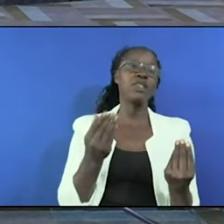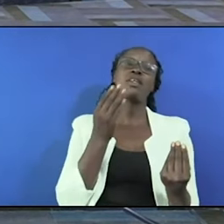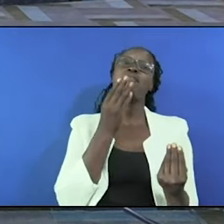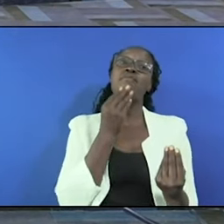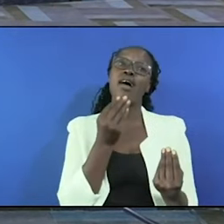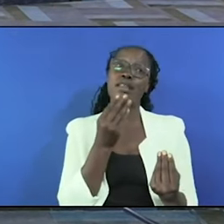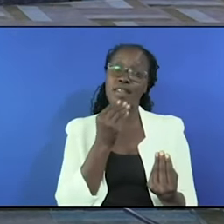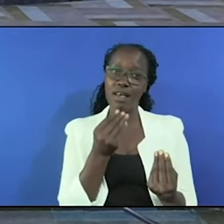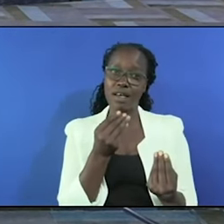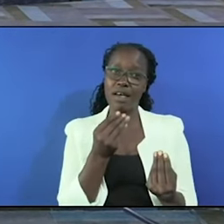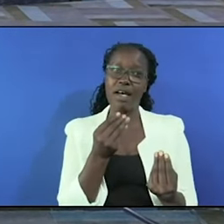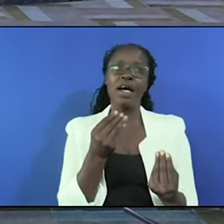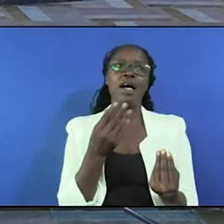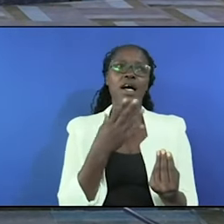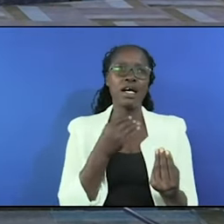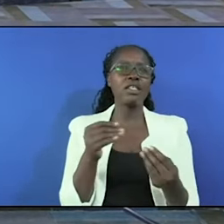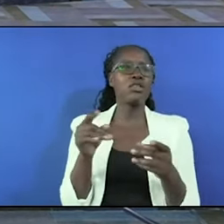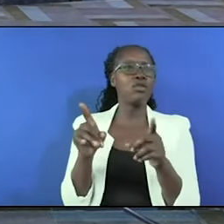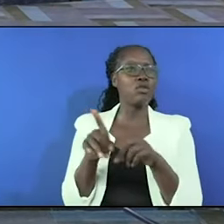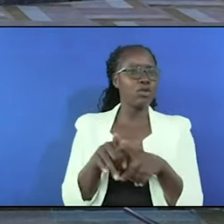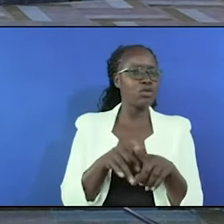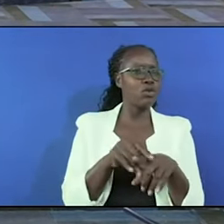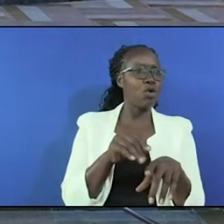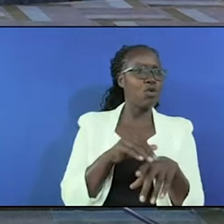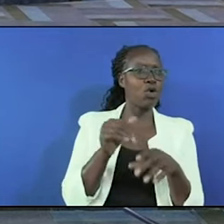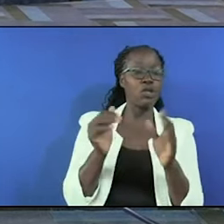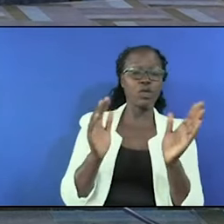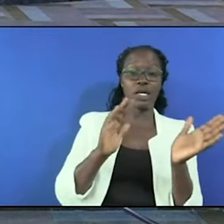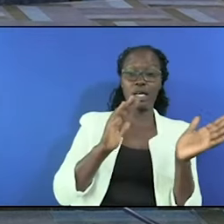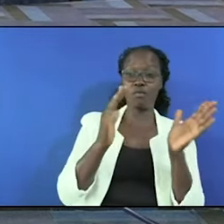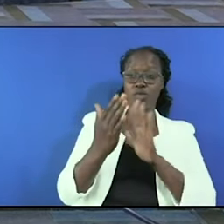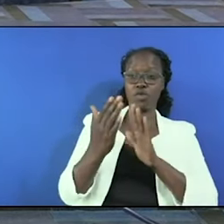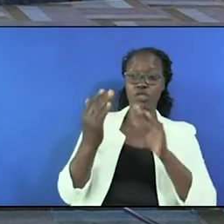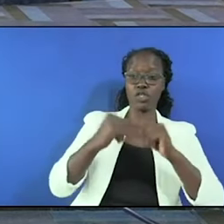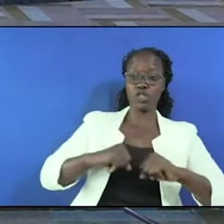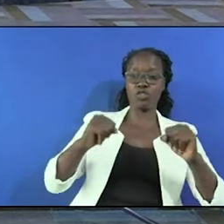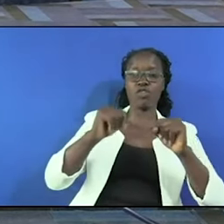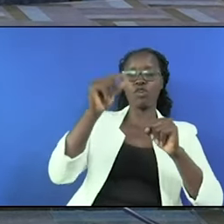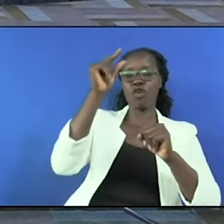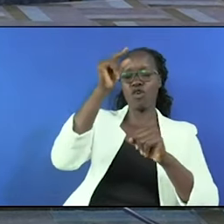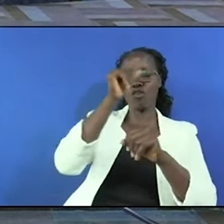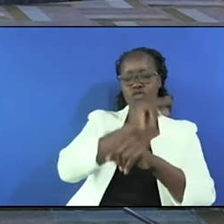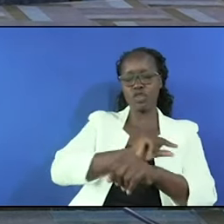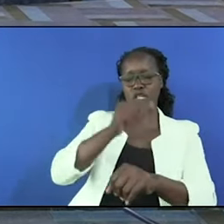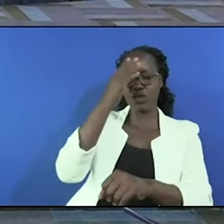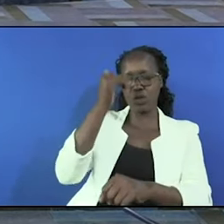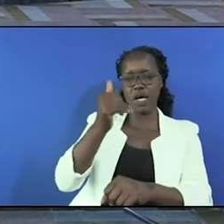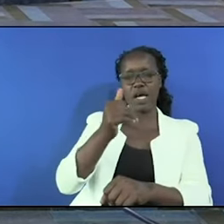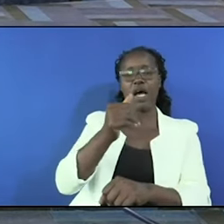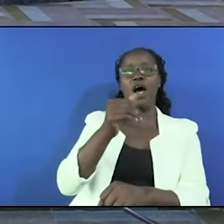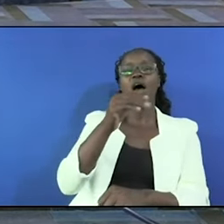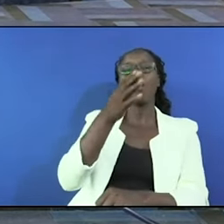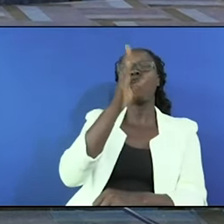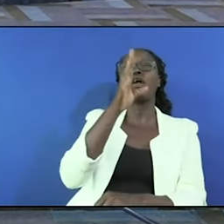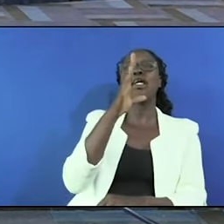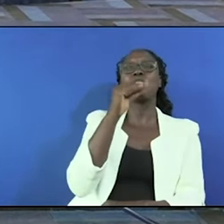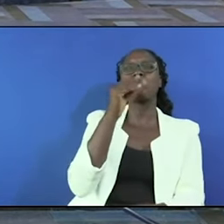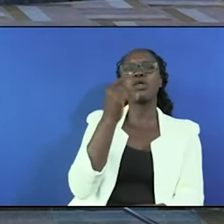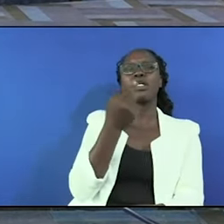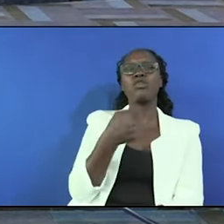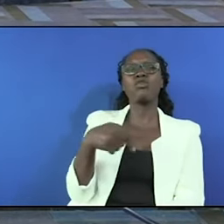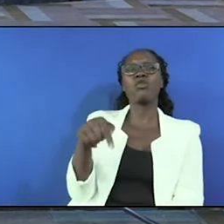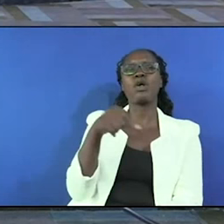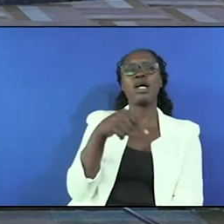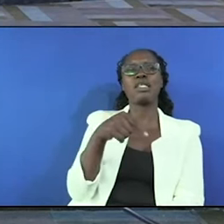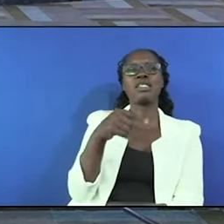Daddy, that we can approach the throne of grace because God has spoken to us